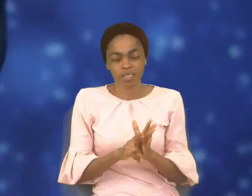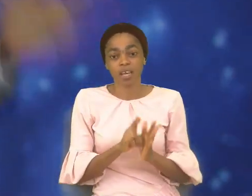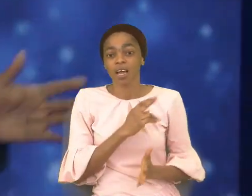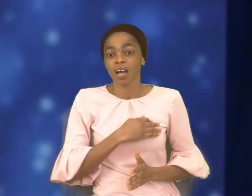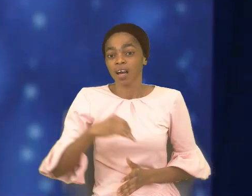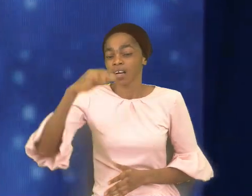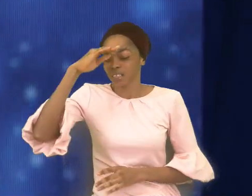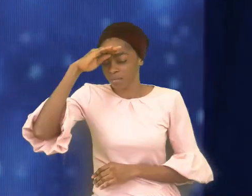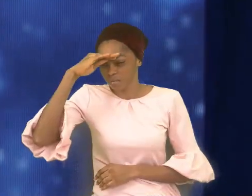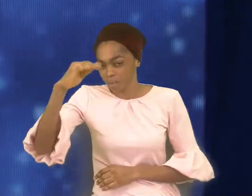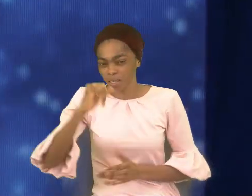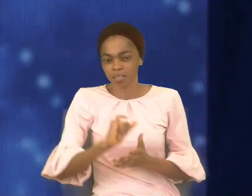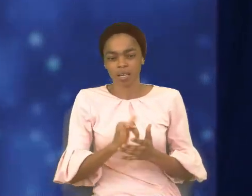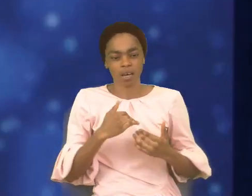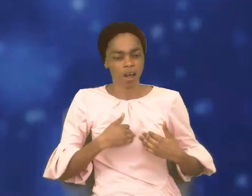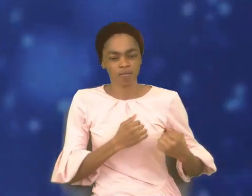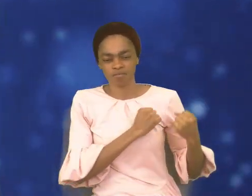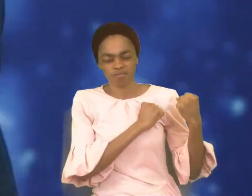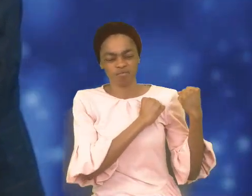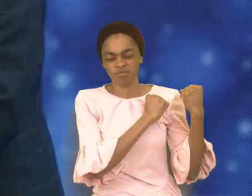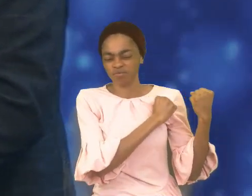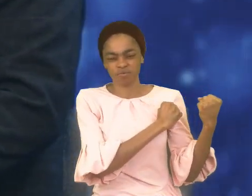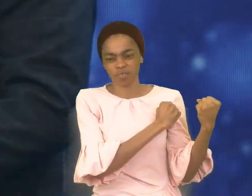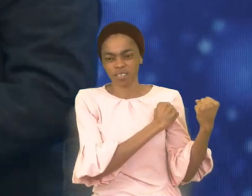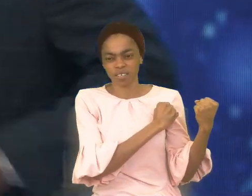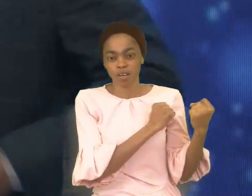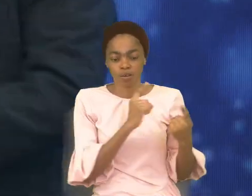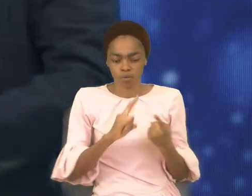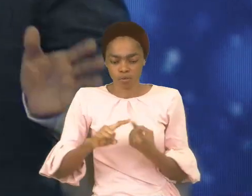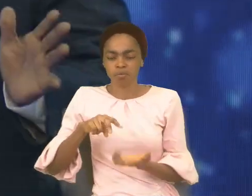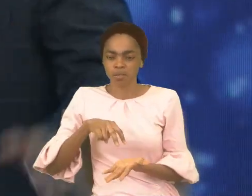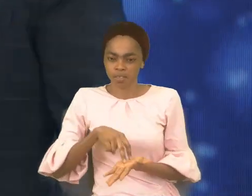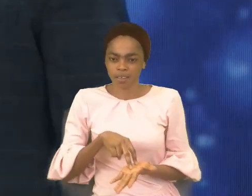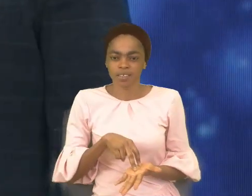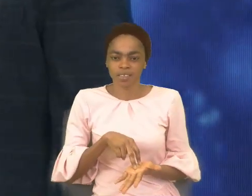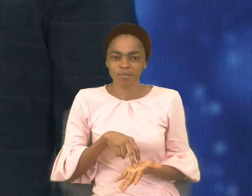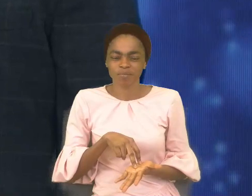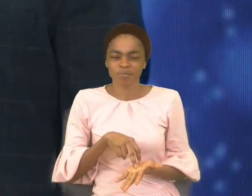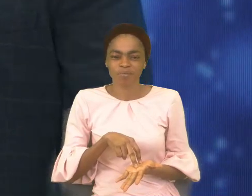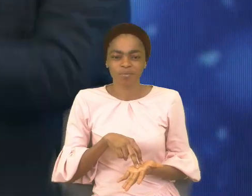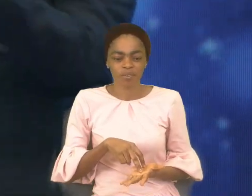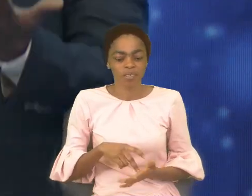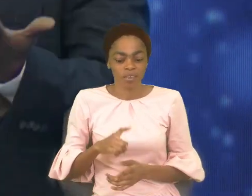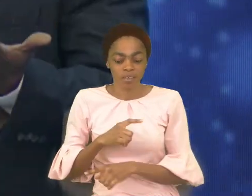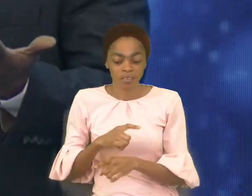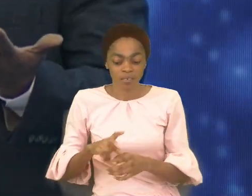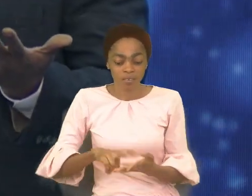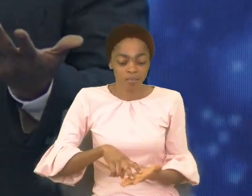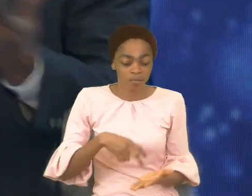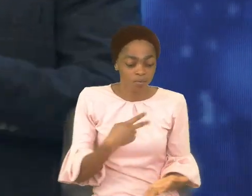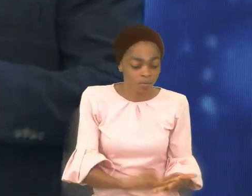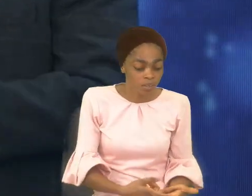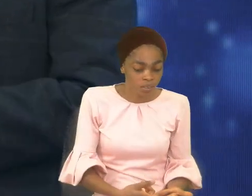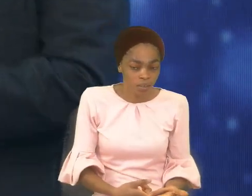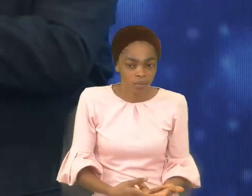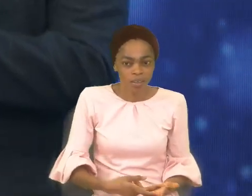to stand, they fell down, the cords were burnt, and then they rose up,